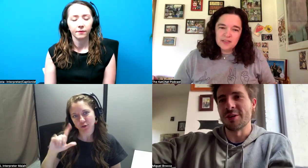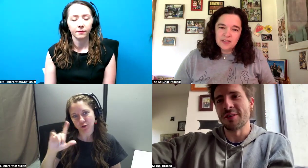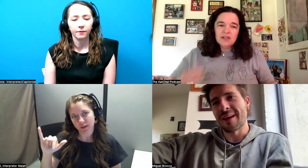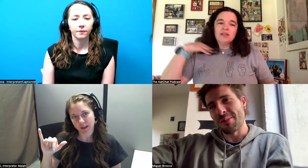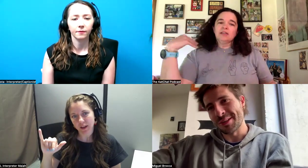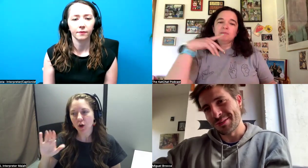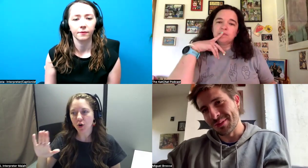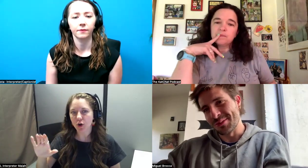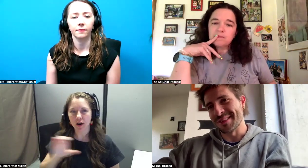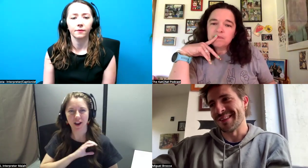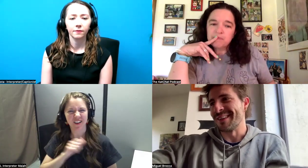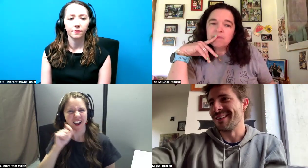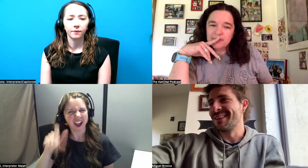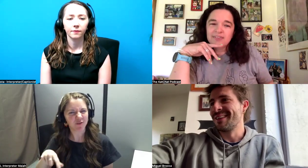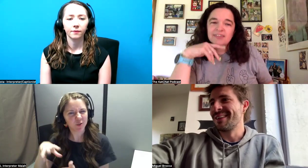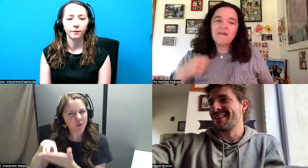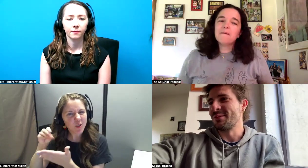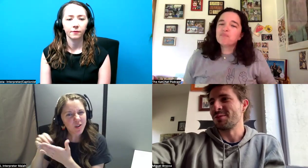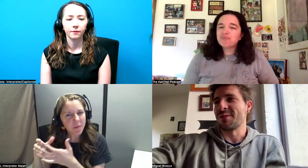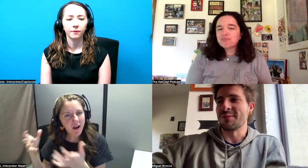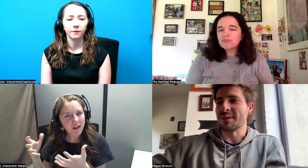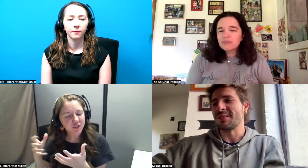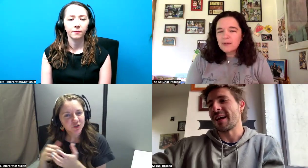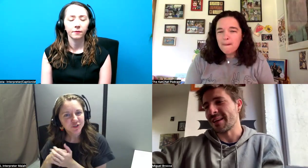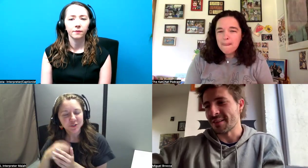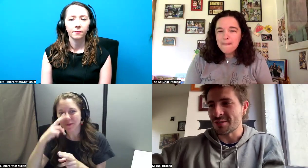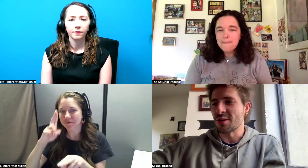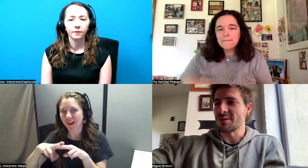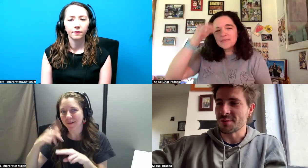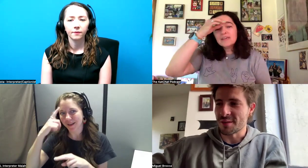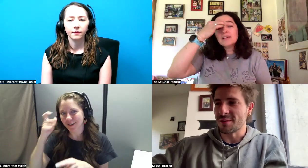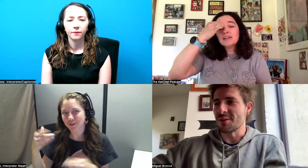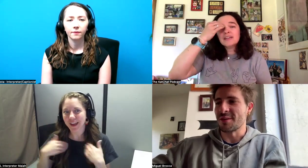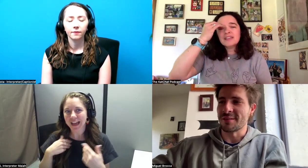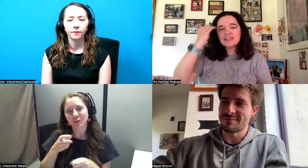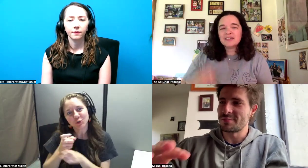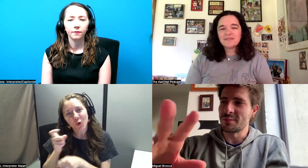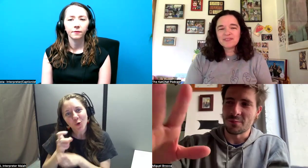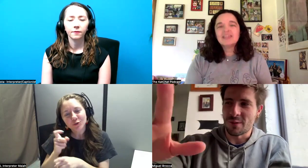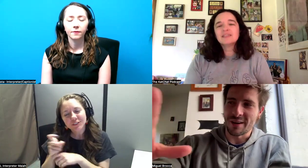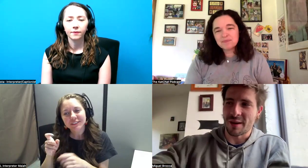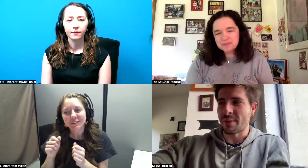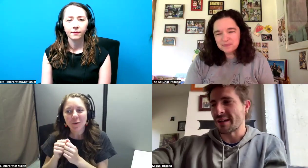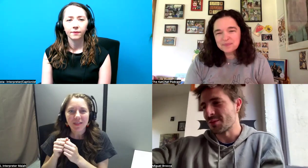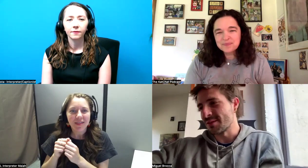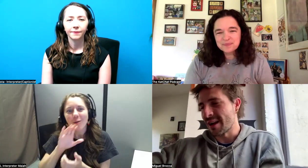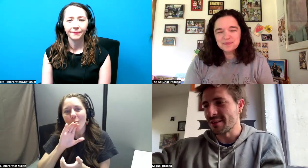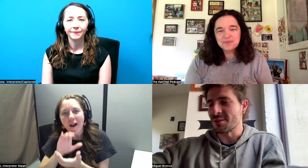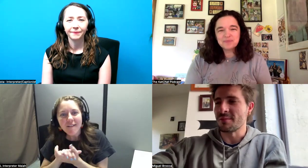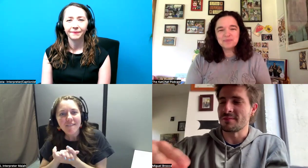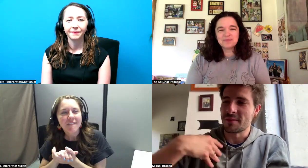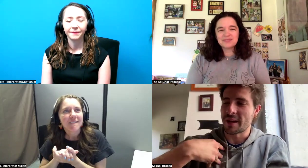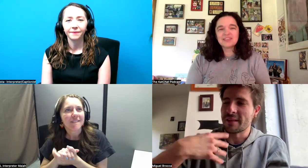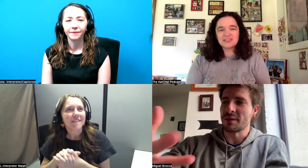to learn that much, which was fun because she had like these jokes with the Wi-Fi password line